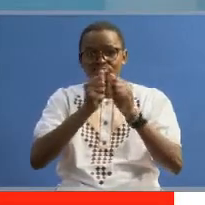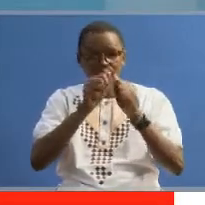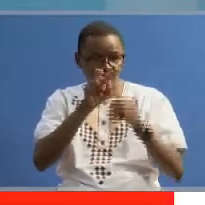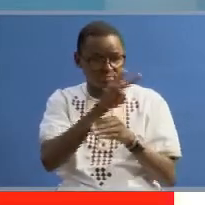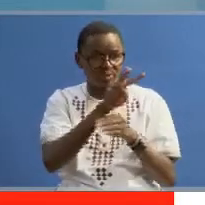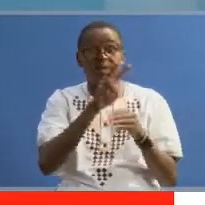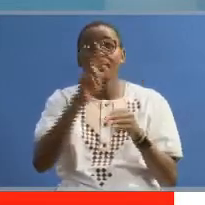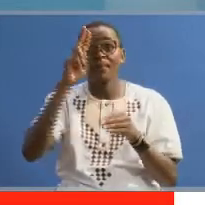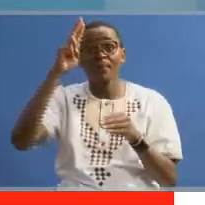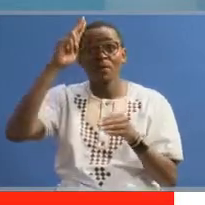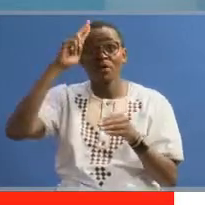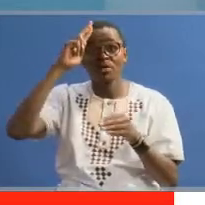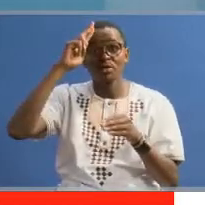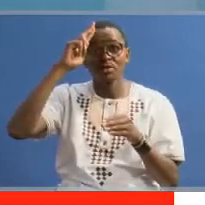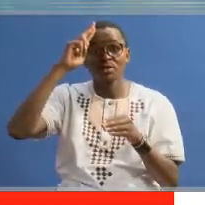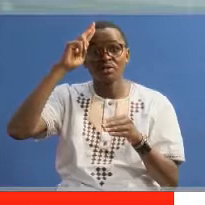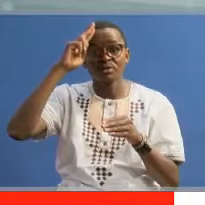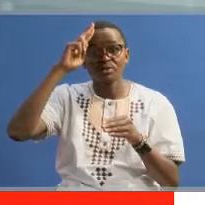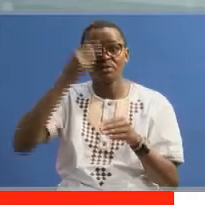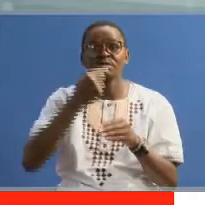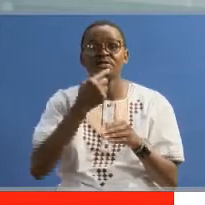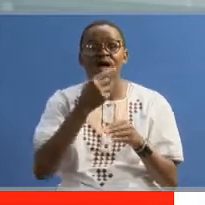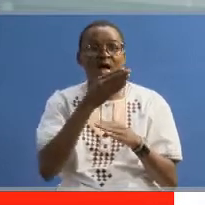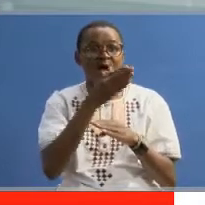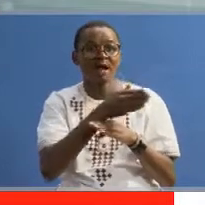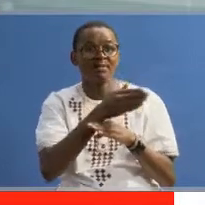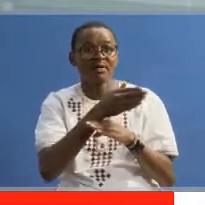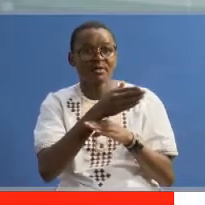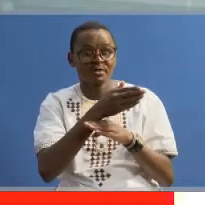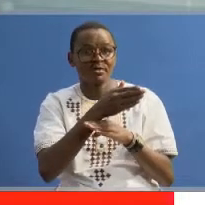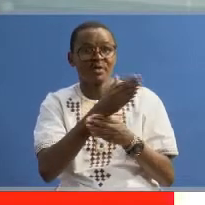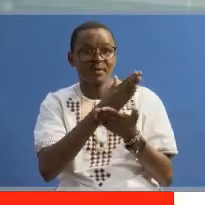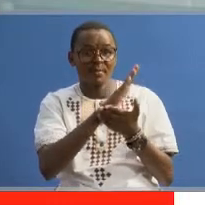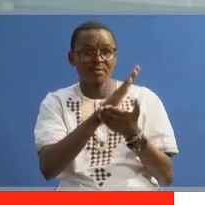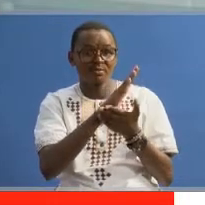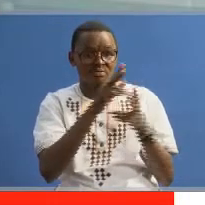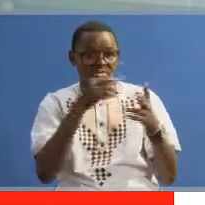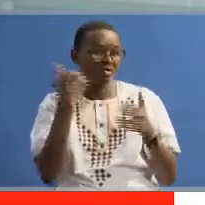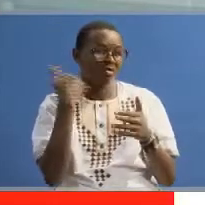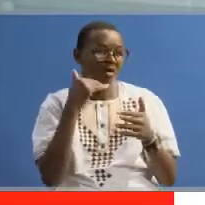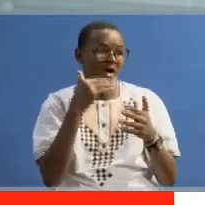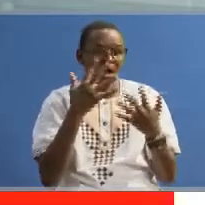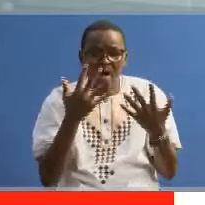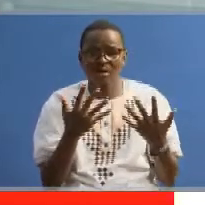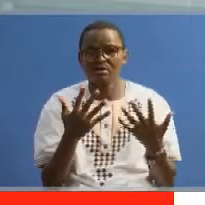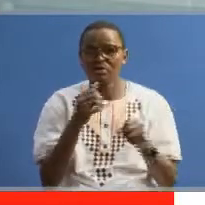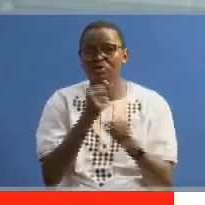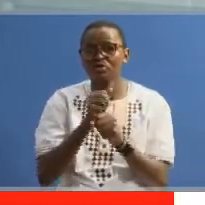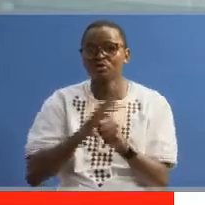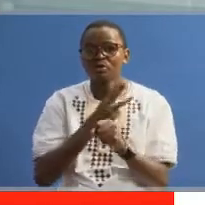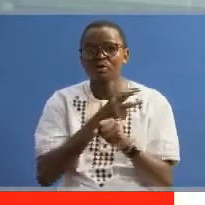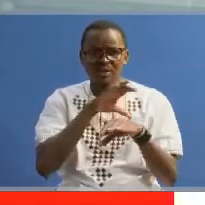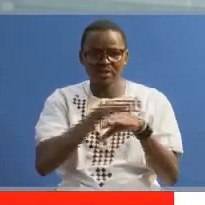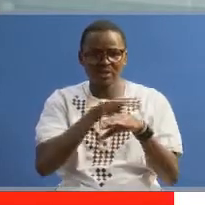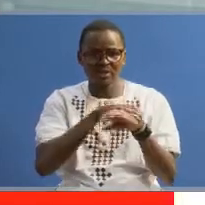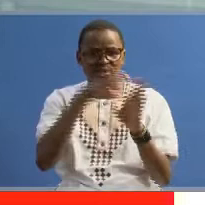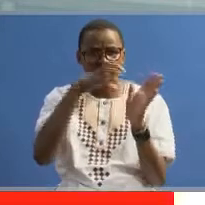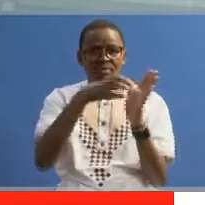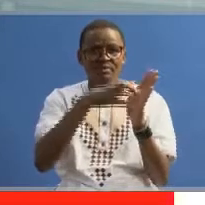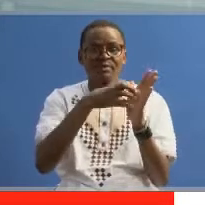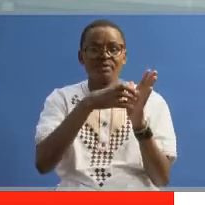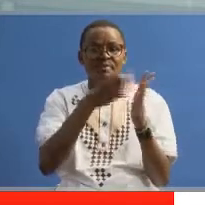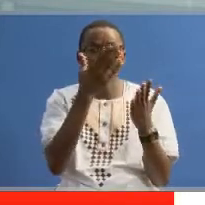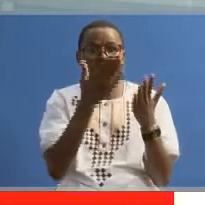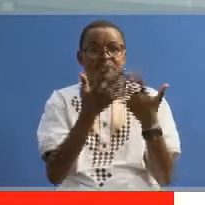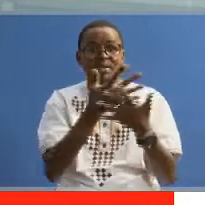then the police officers did claim afterwards that he was actually part of a gang. How often do we get such cases of